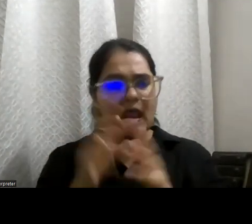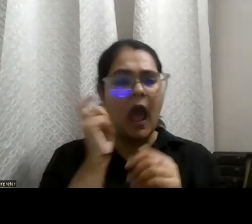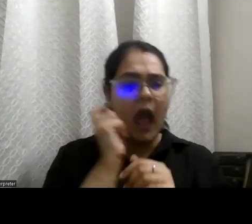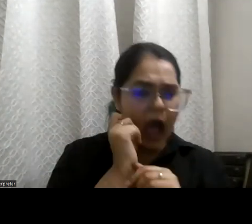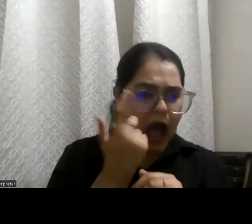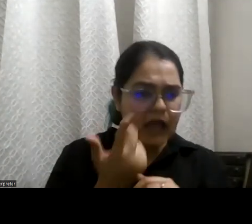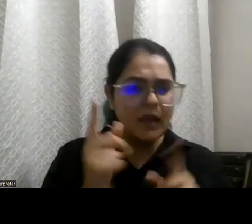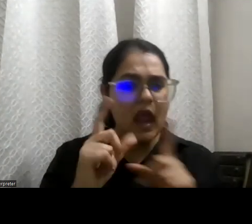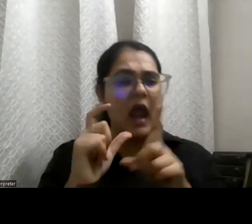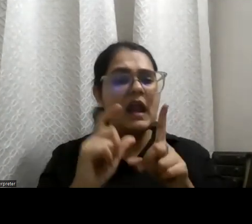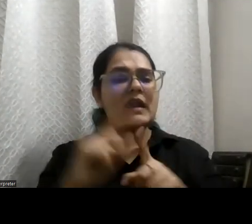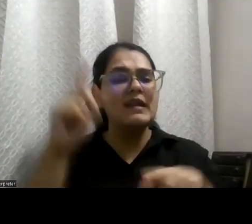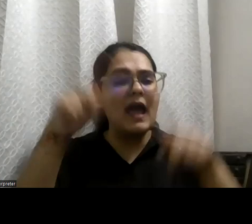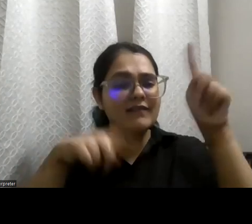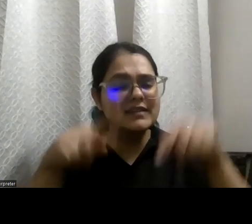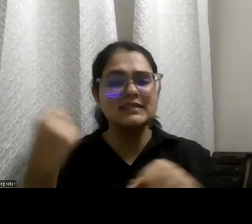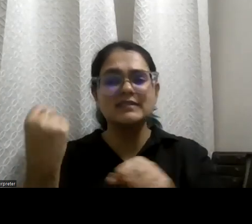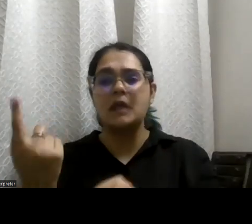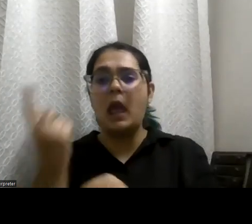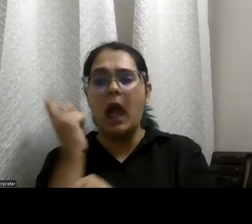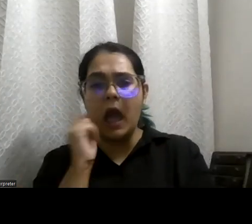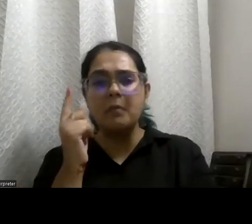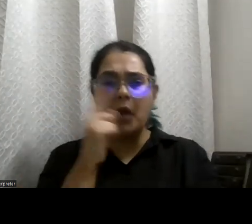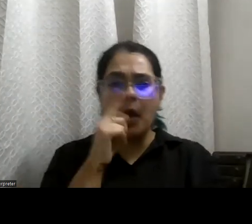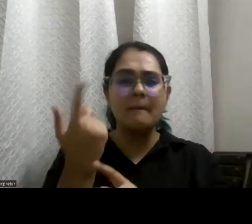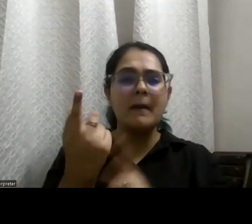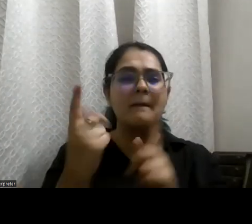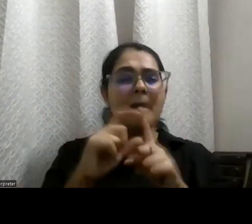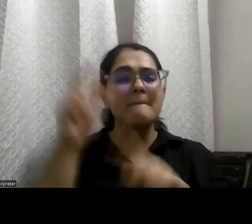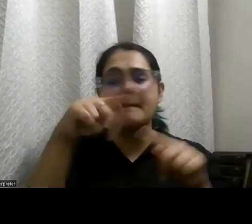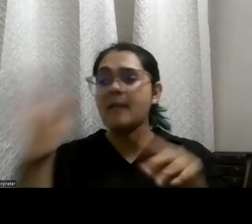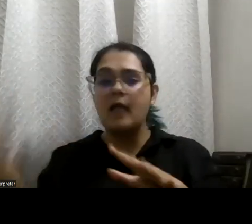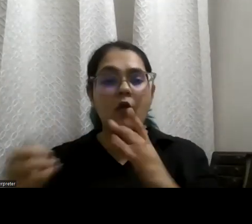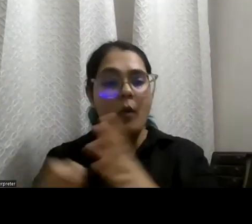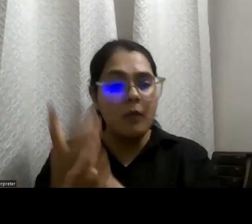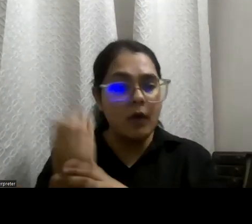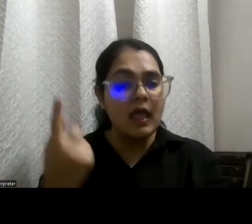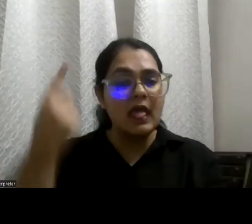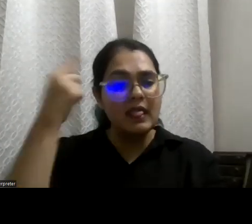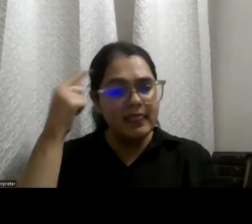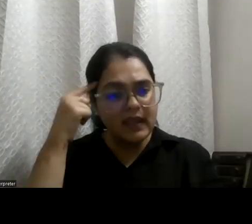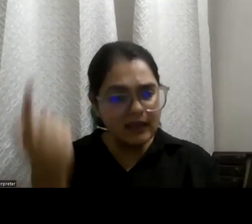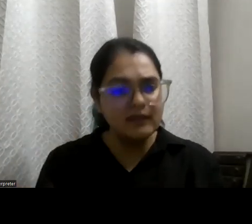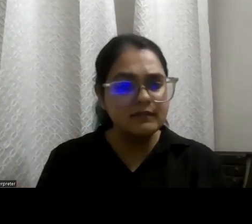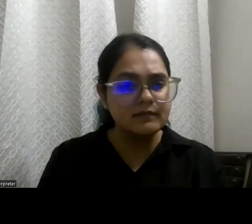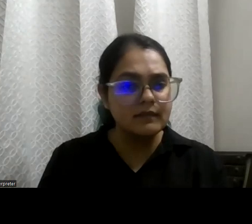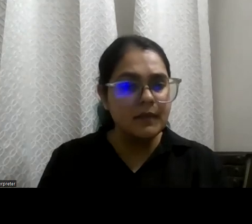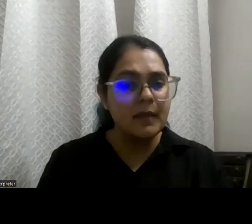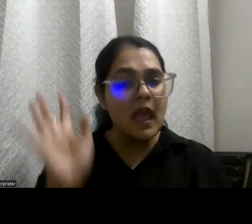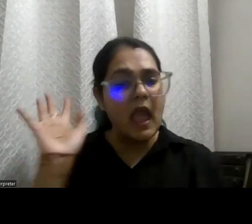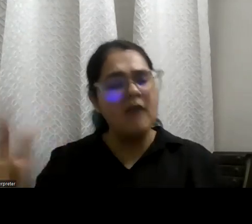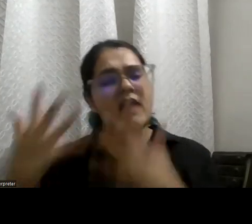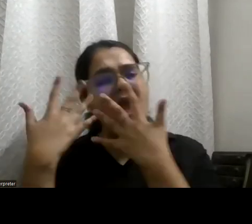diversity of gender, diversity of the people from different origin, different thinking, always helps